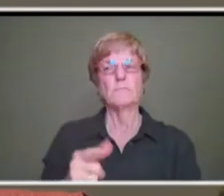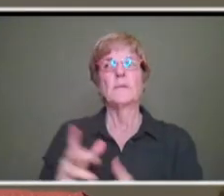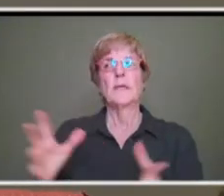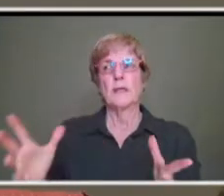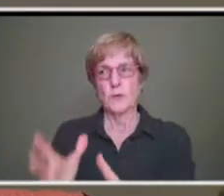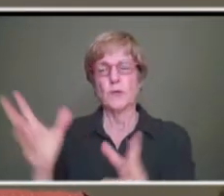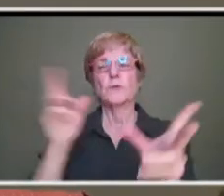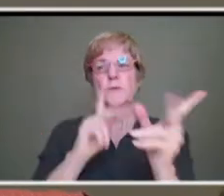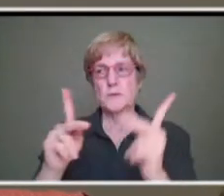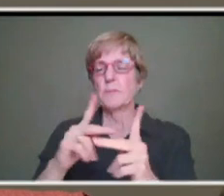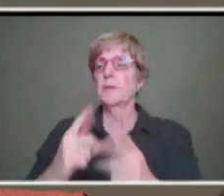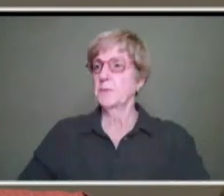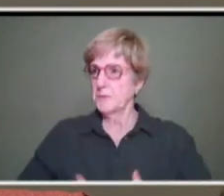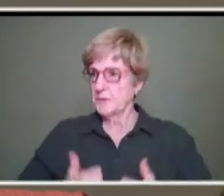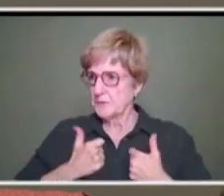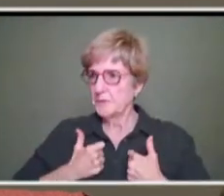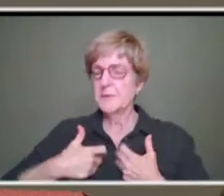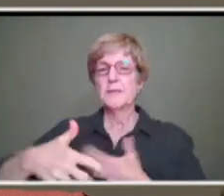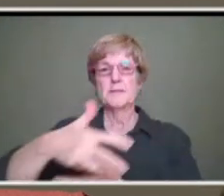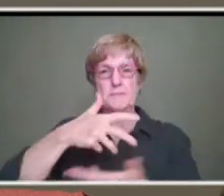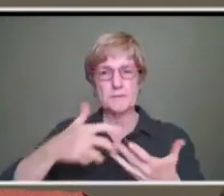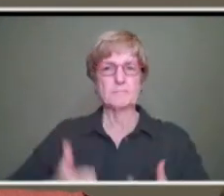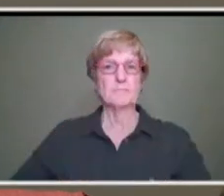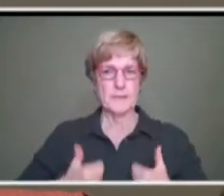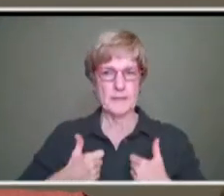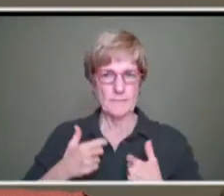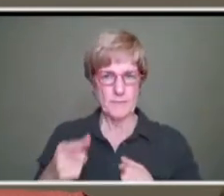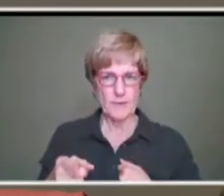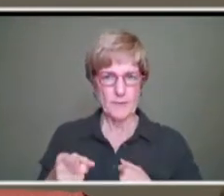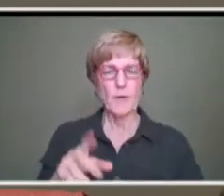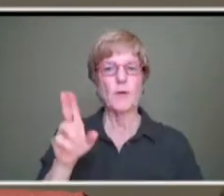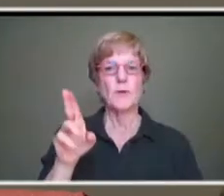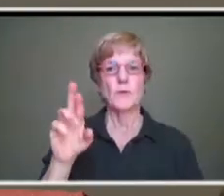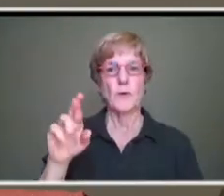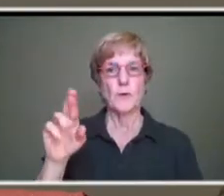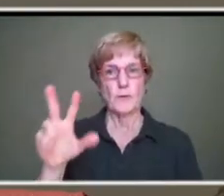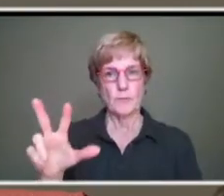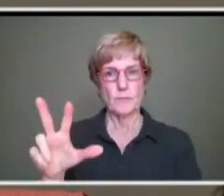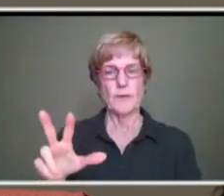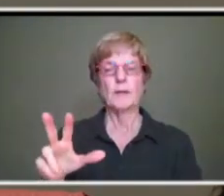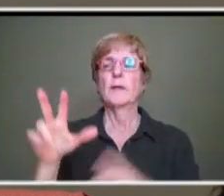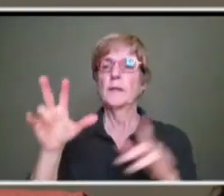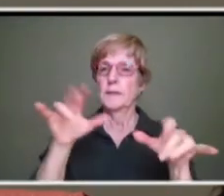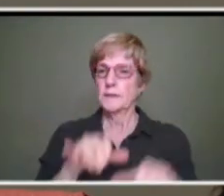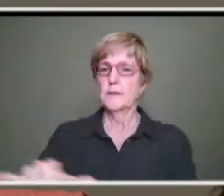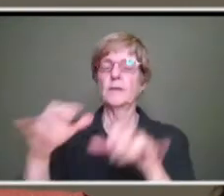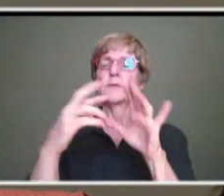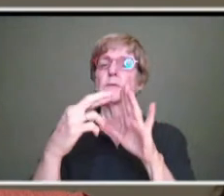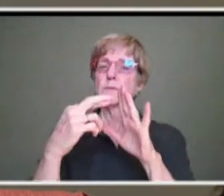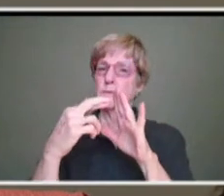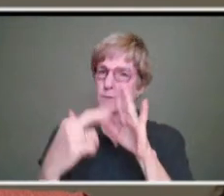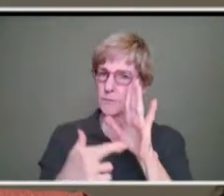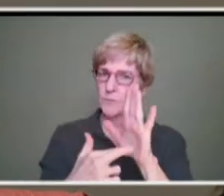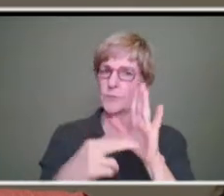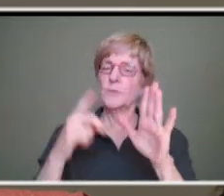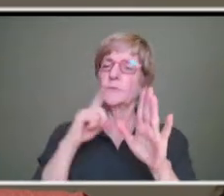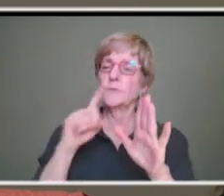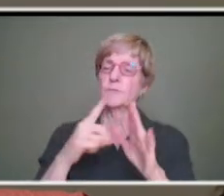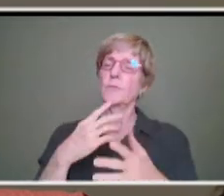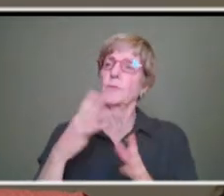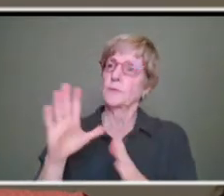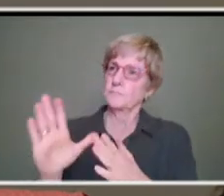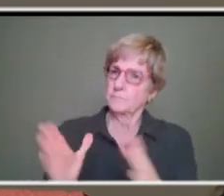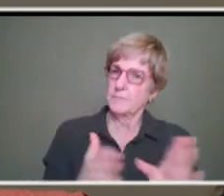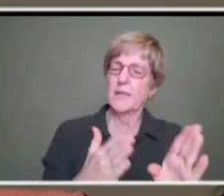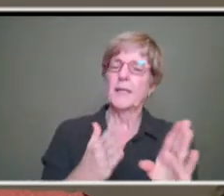form of development and Transit connections the use of conventional ur3 zoning applies standards and regulations to create desired form and intensity of